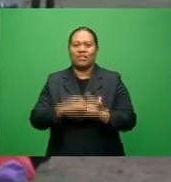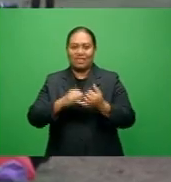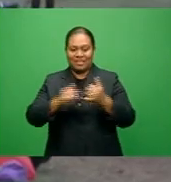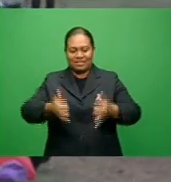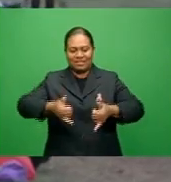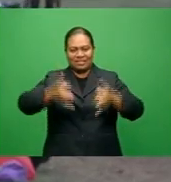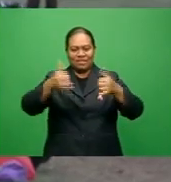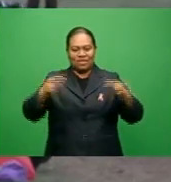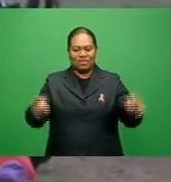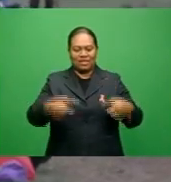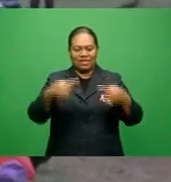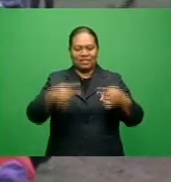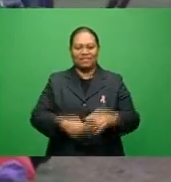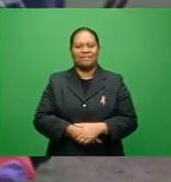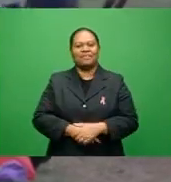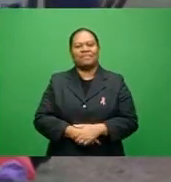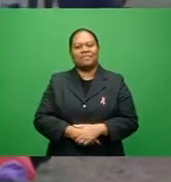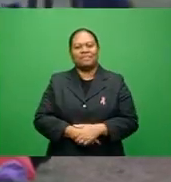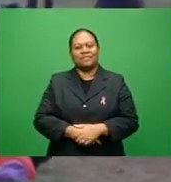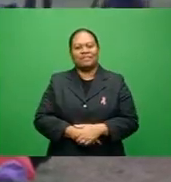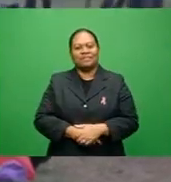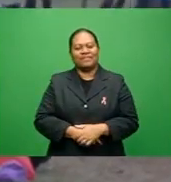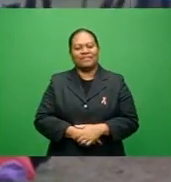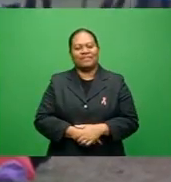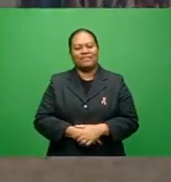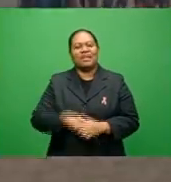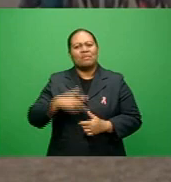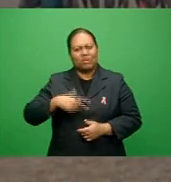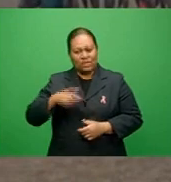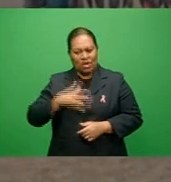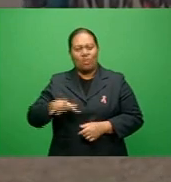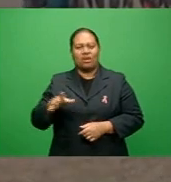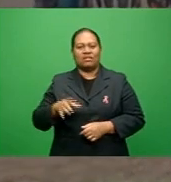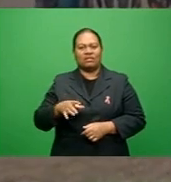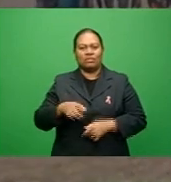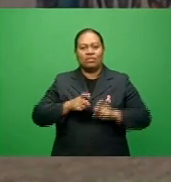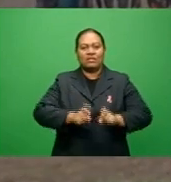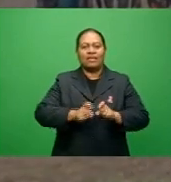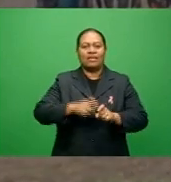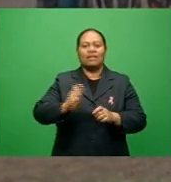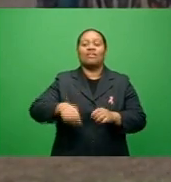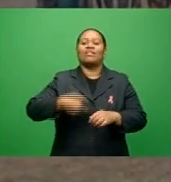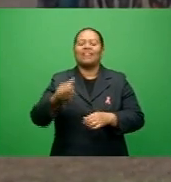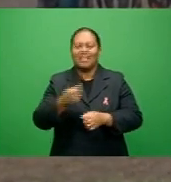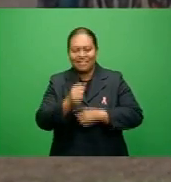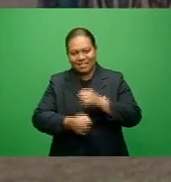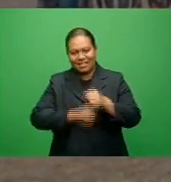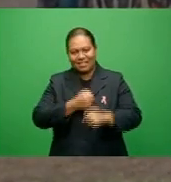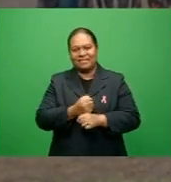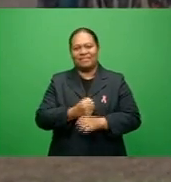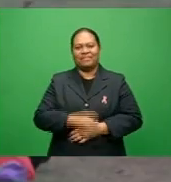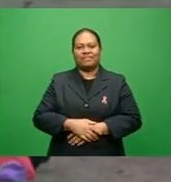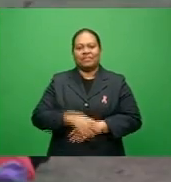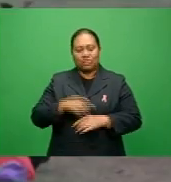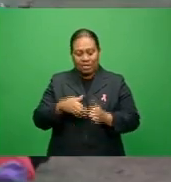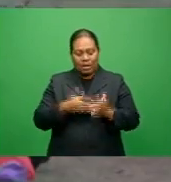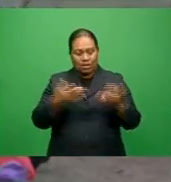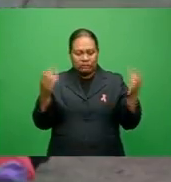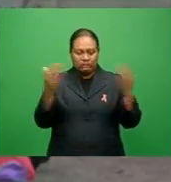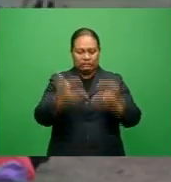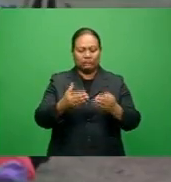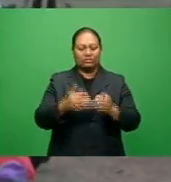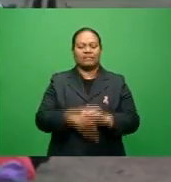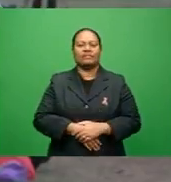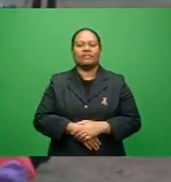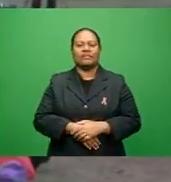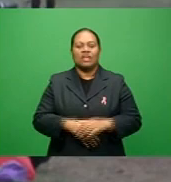competition, because we want to secure our spot for next season also. So this is our main target. Lautoka will